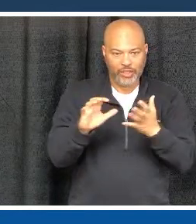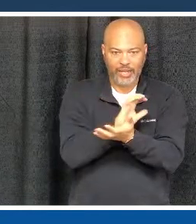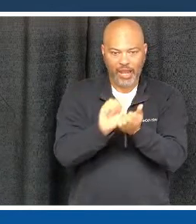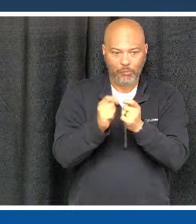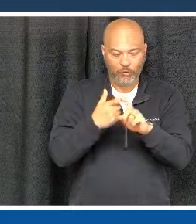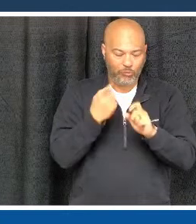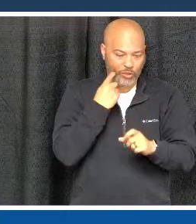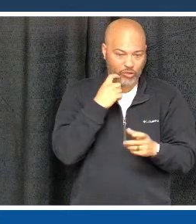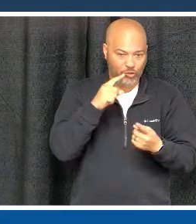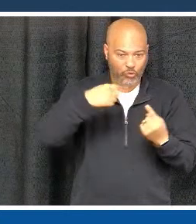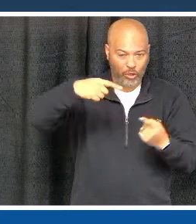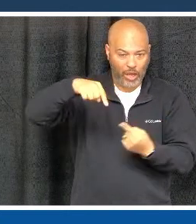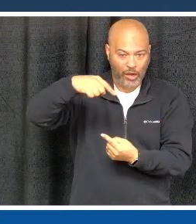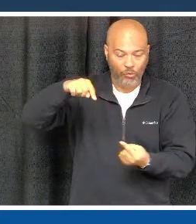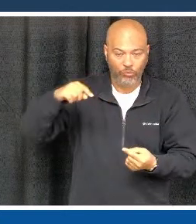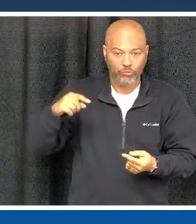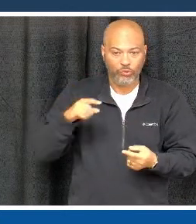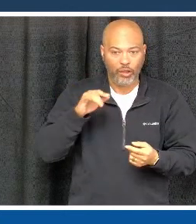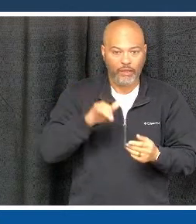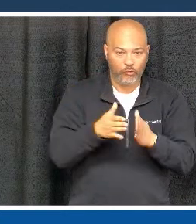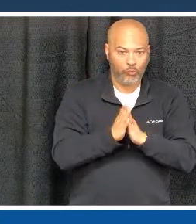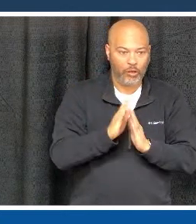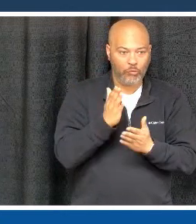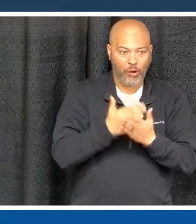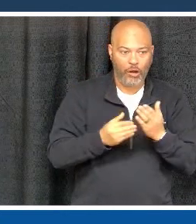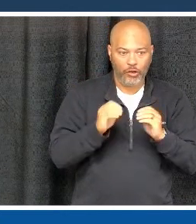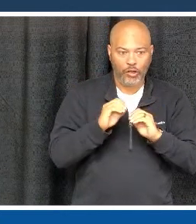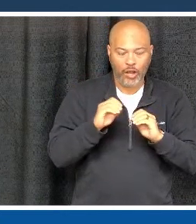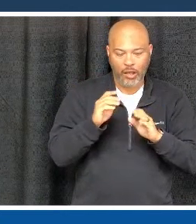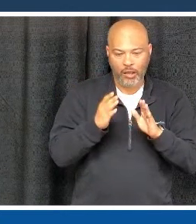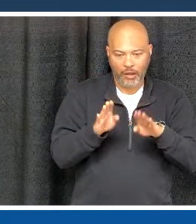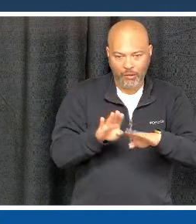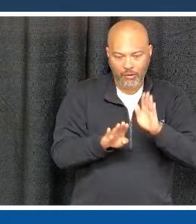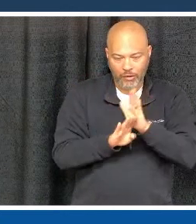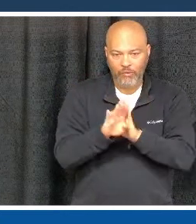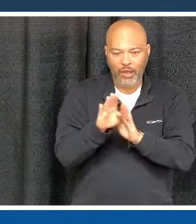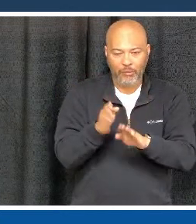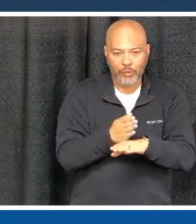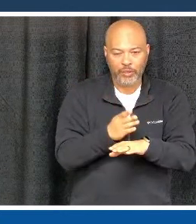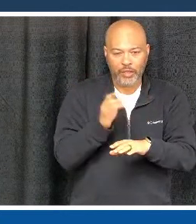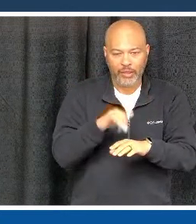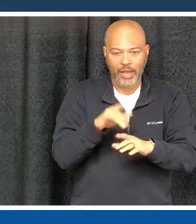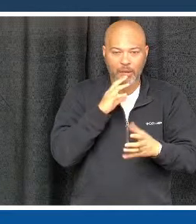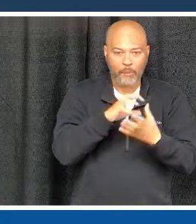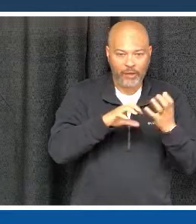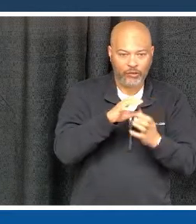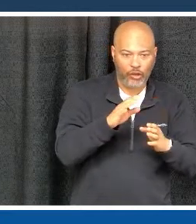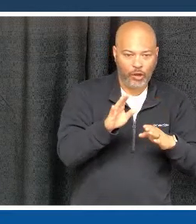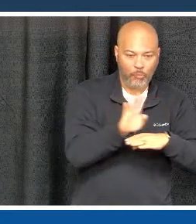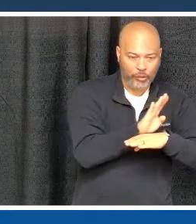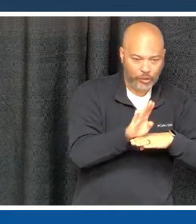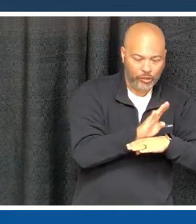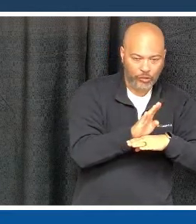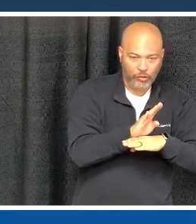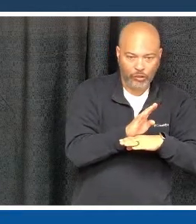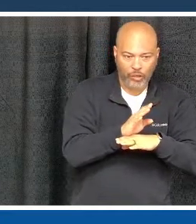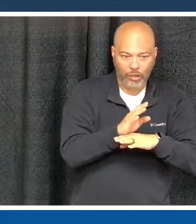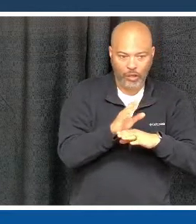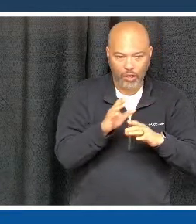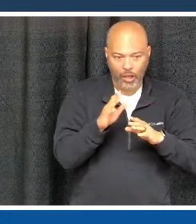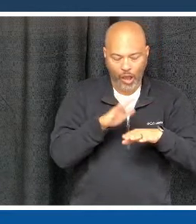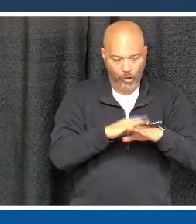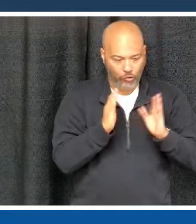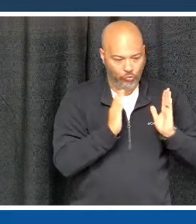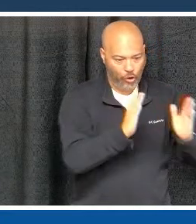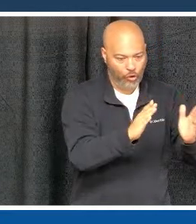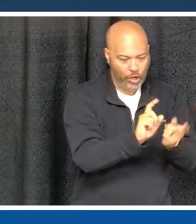recent tornado. This request is part of a node of development that has a mixture of commercial along the predominant roadways